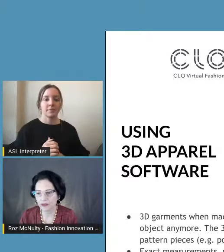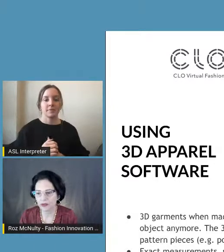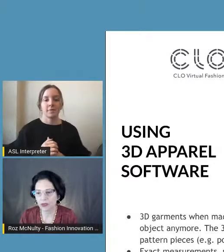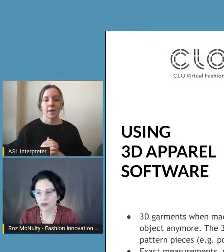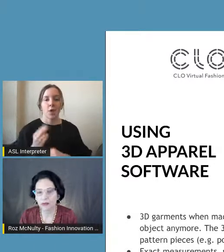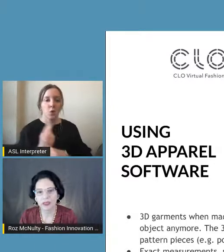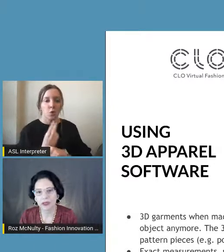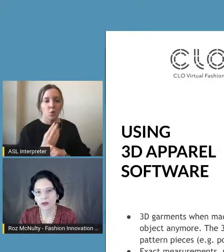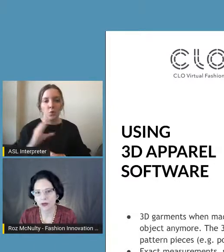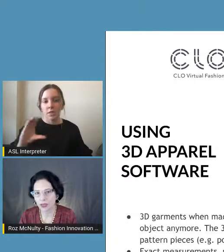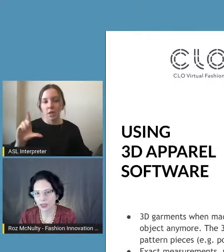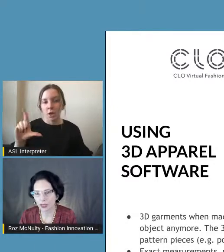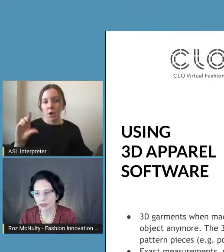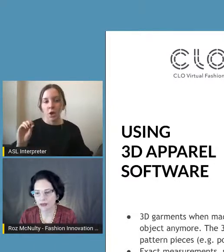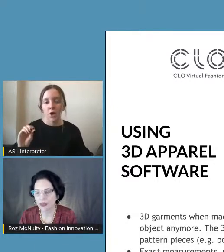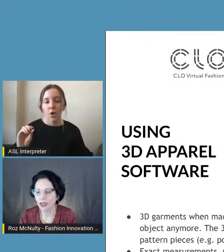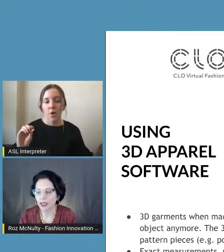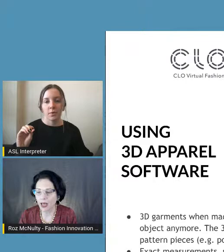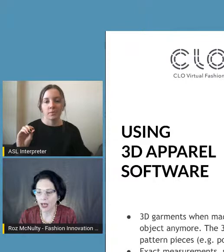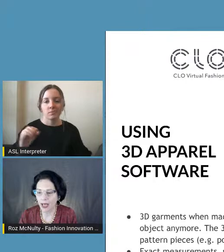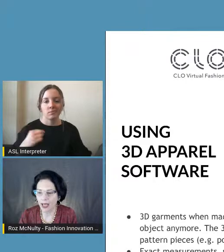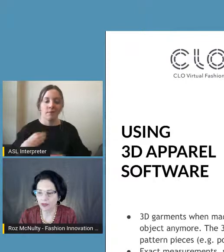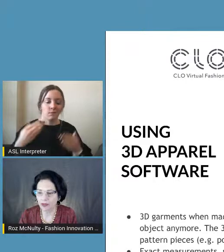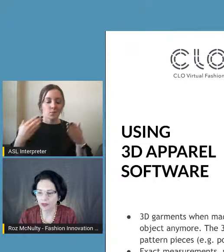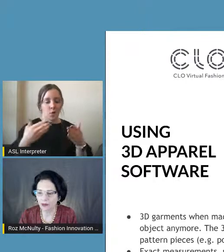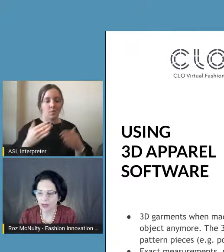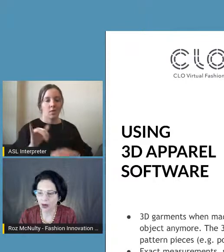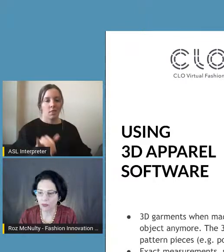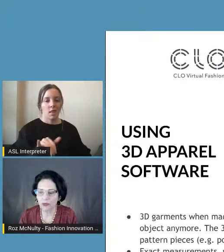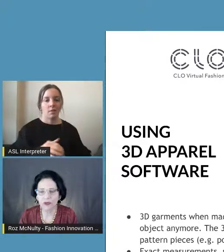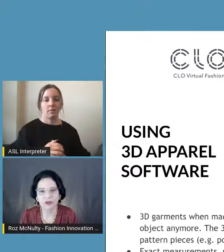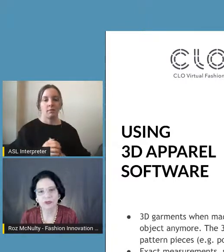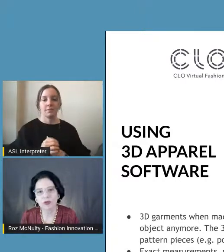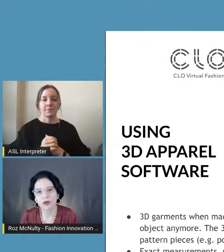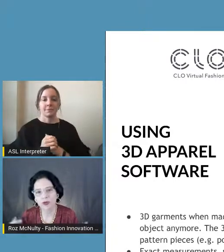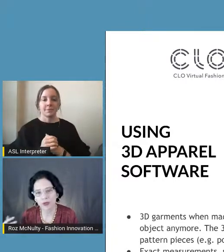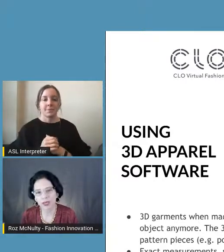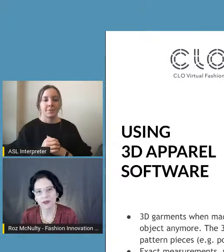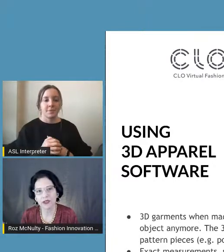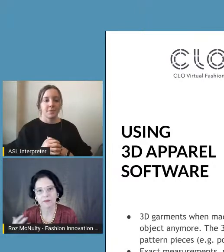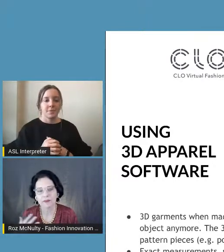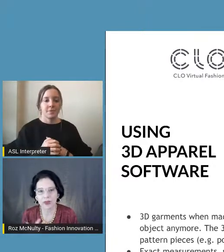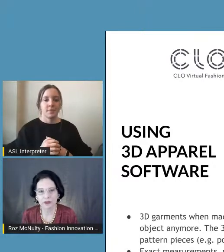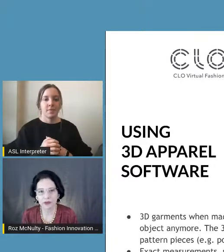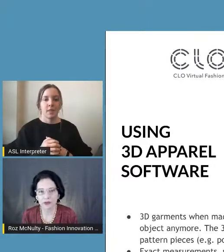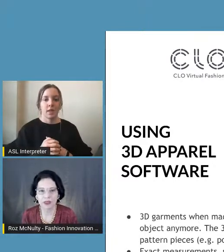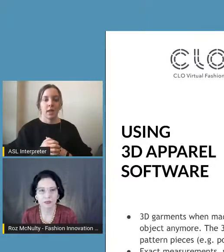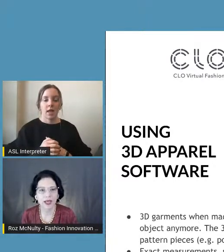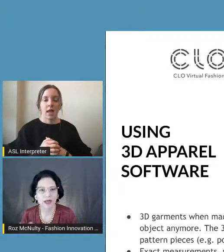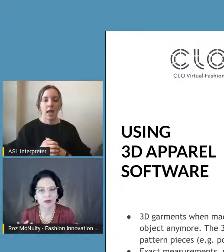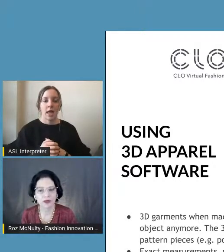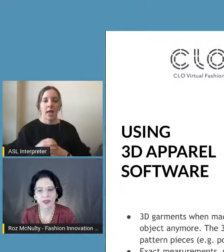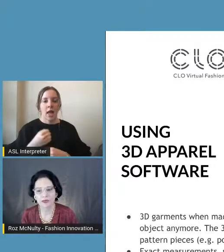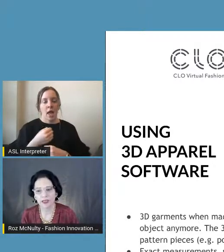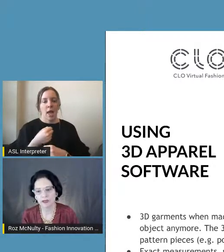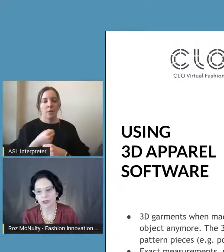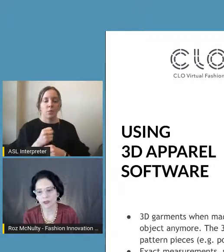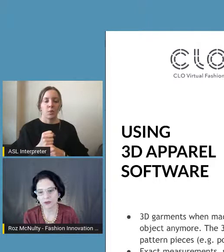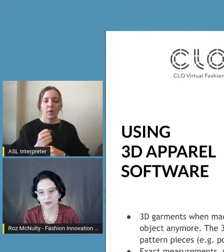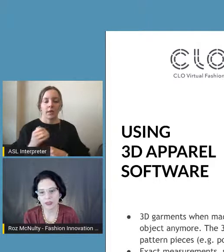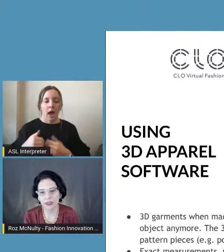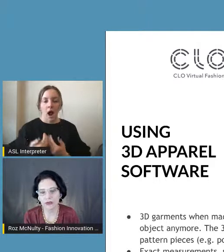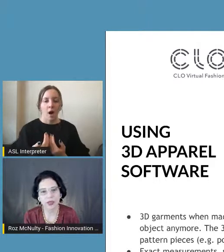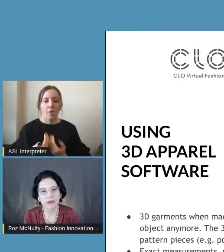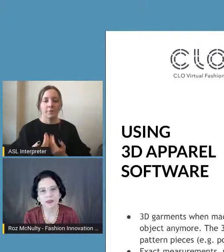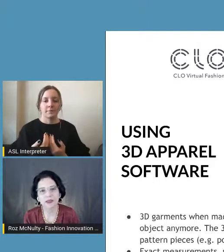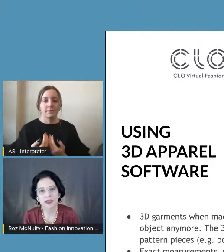really concentrated on being good at. And this is how it works, is where you're creating a 2D pattern and then doing